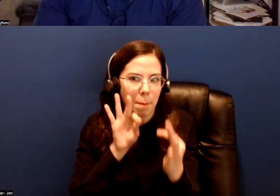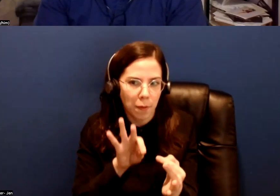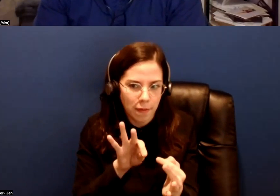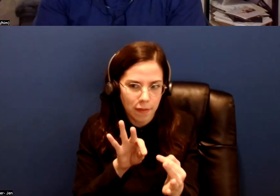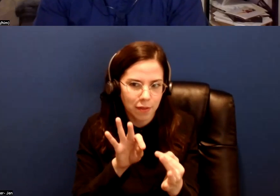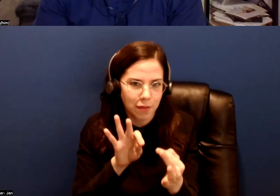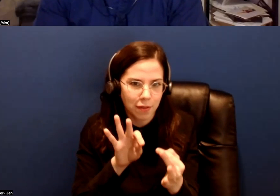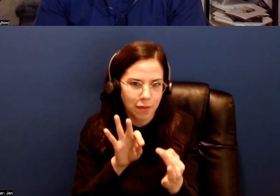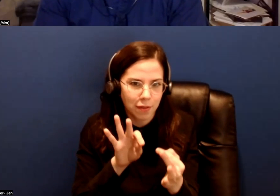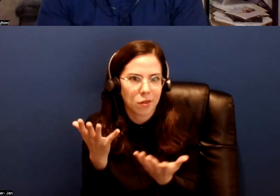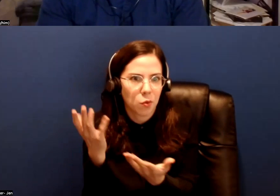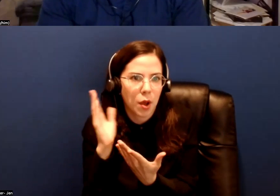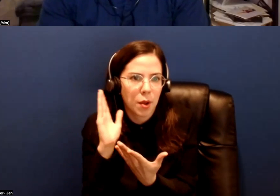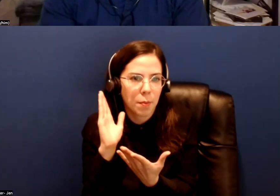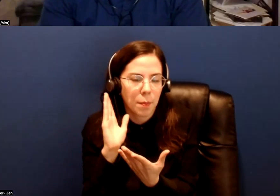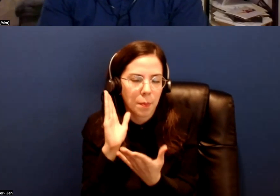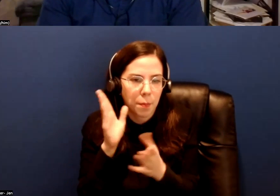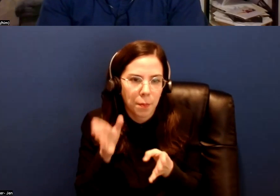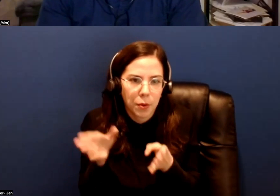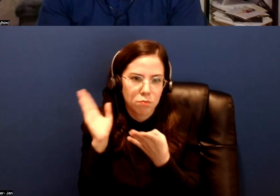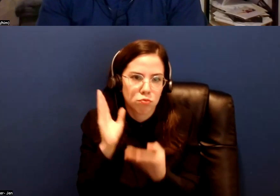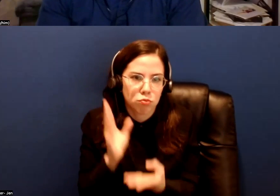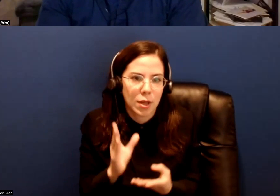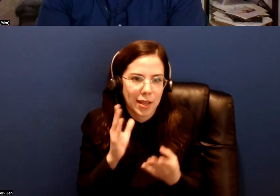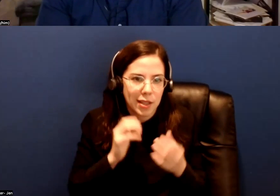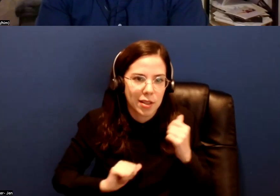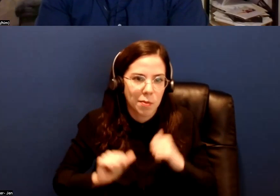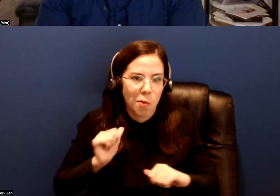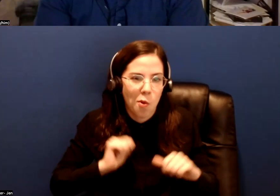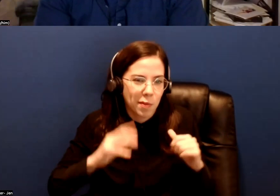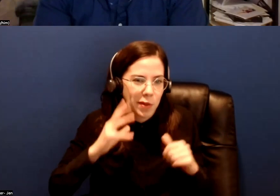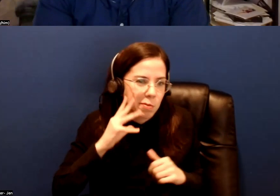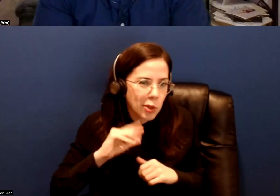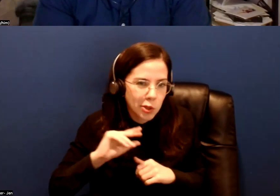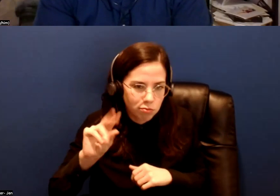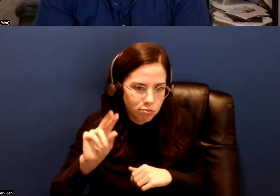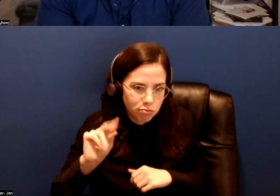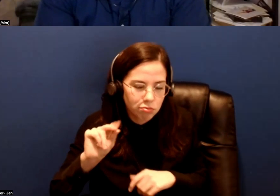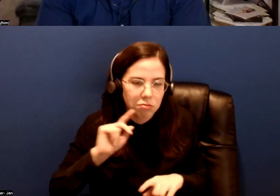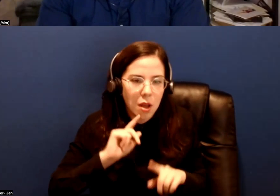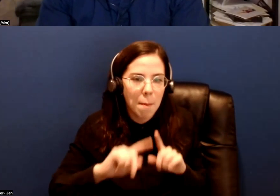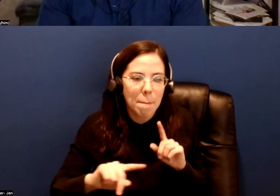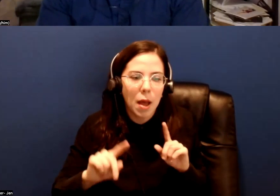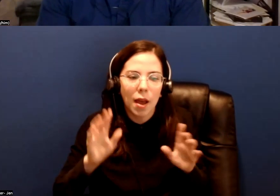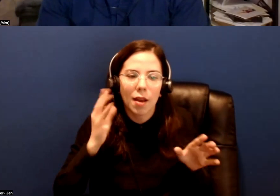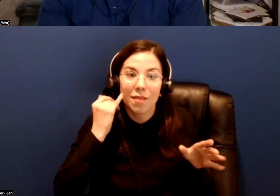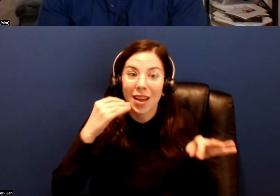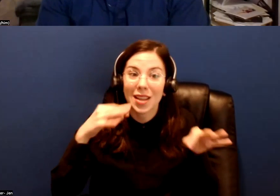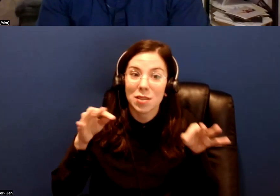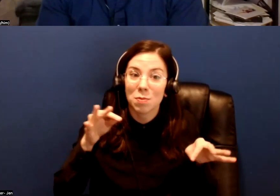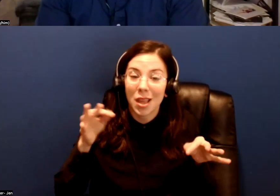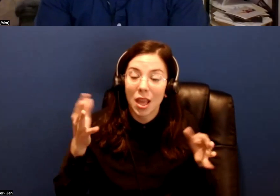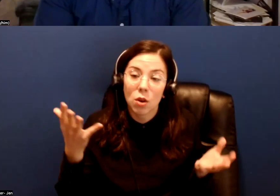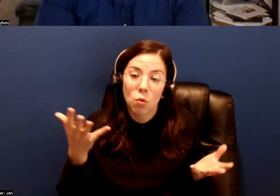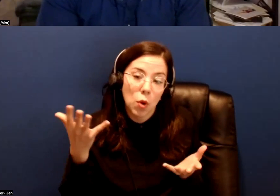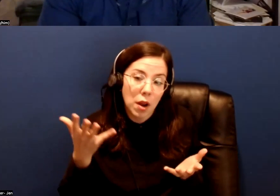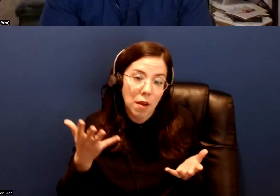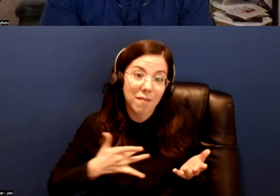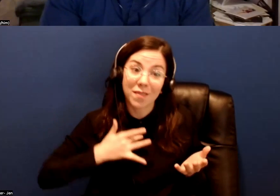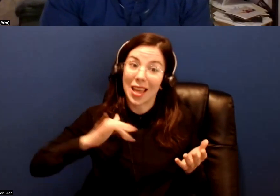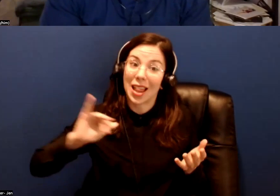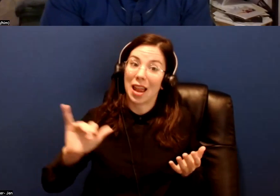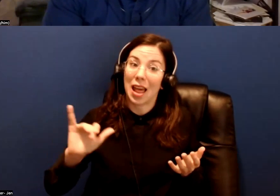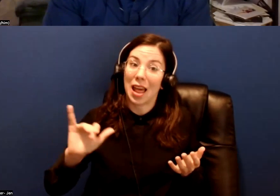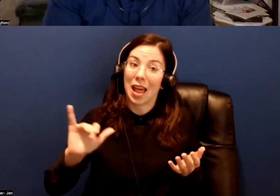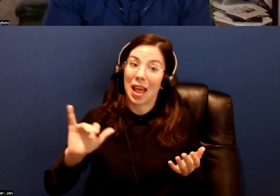what someone's bringing into performance experience. But if I can tell them what the piece is going to be like. That's not always easy